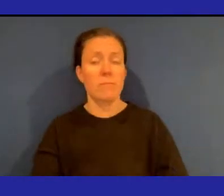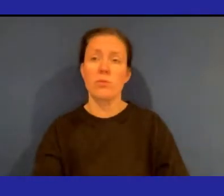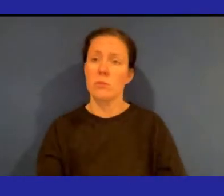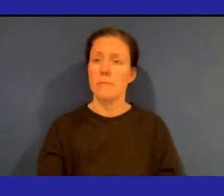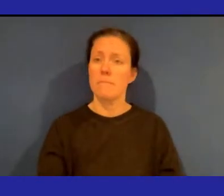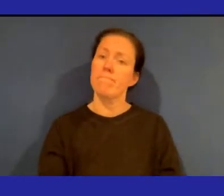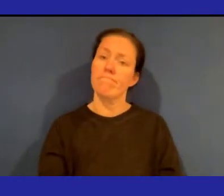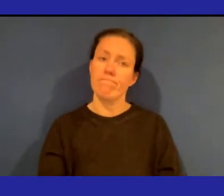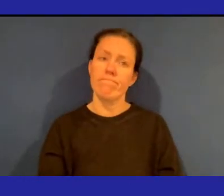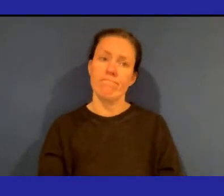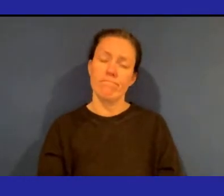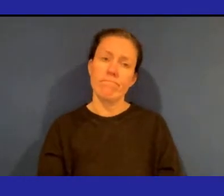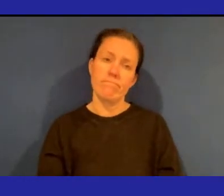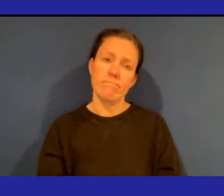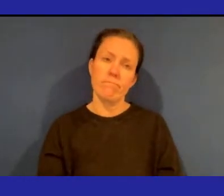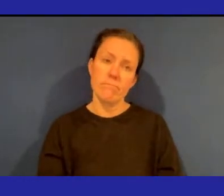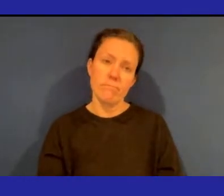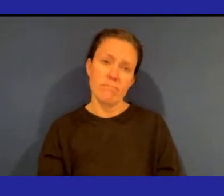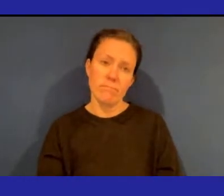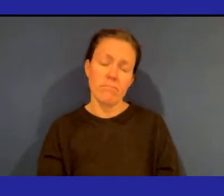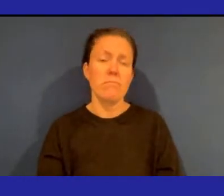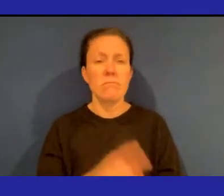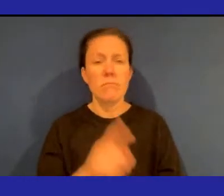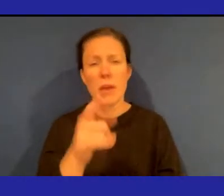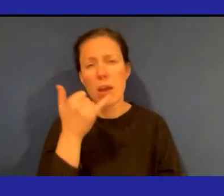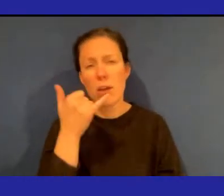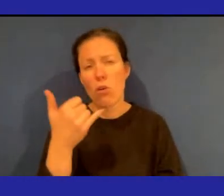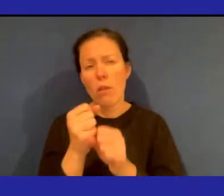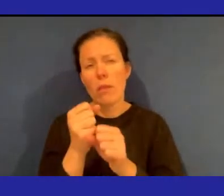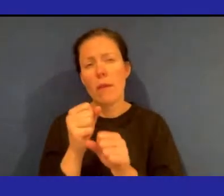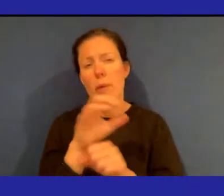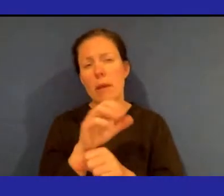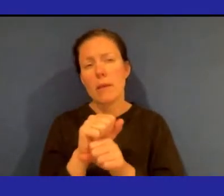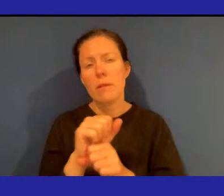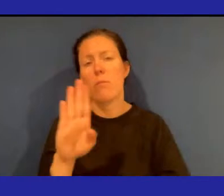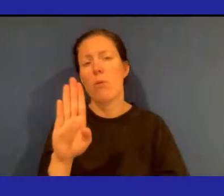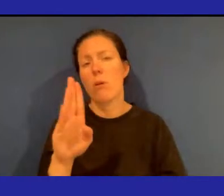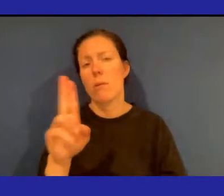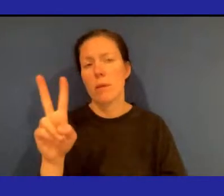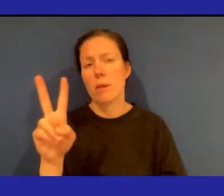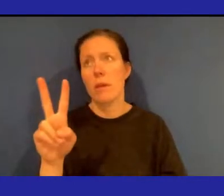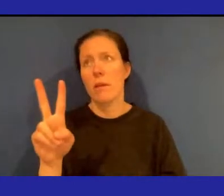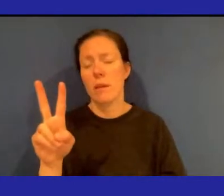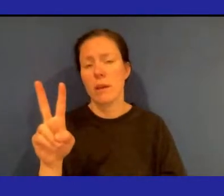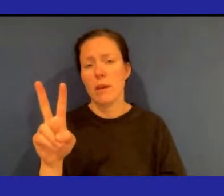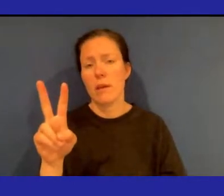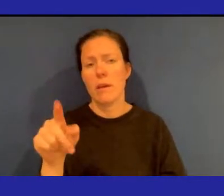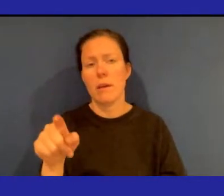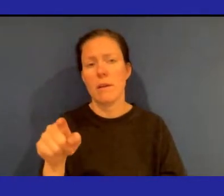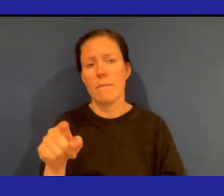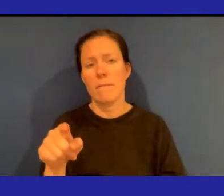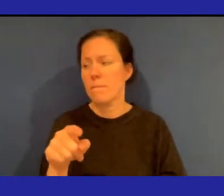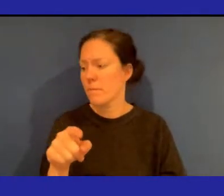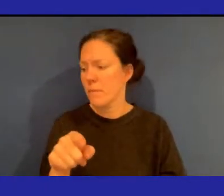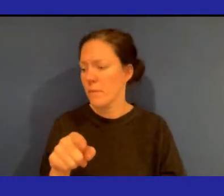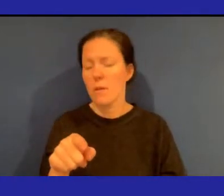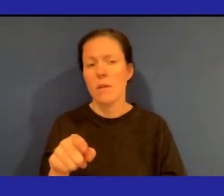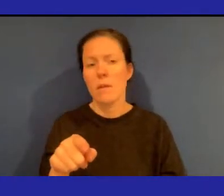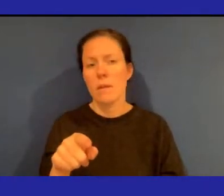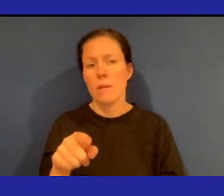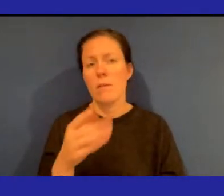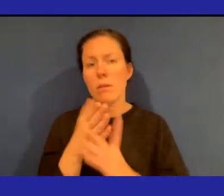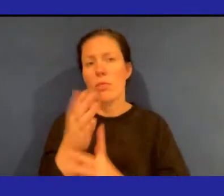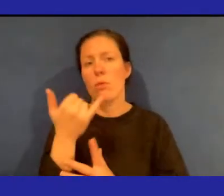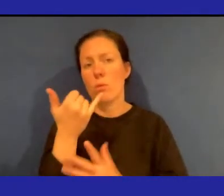an appointment at Bellevue, and it was like first-class service. It was amazing. Through the call Through center. the call. But if